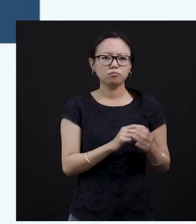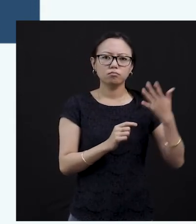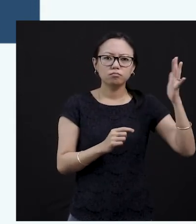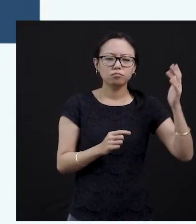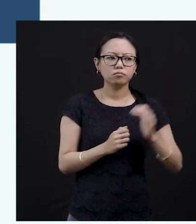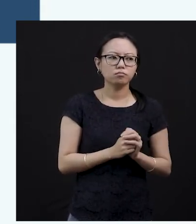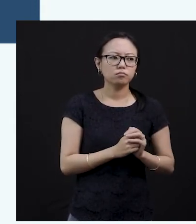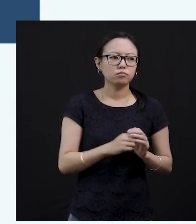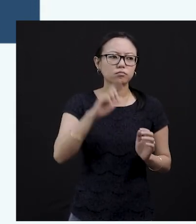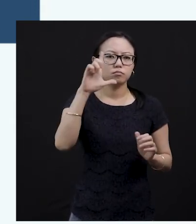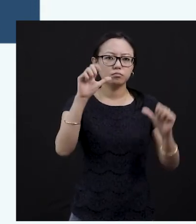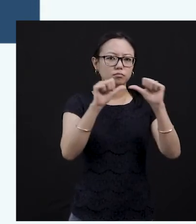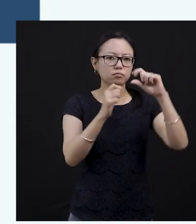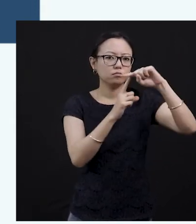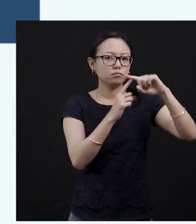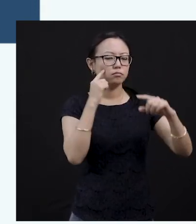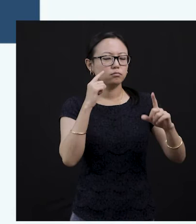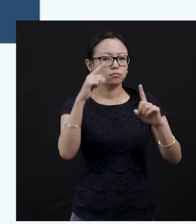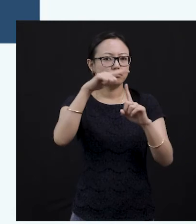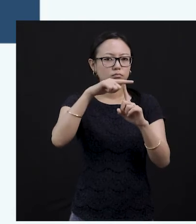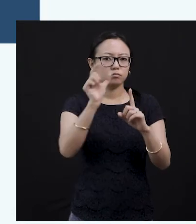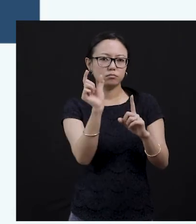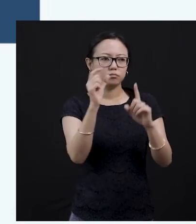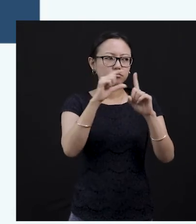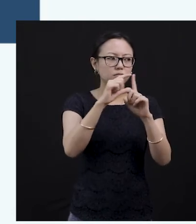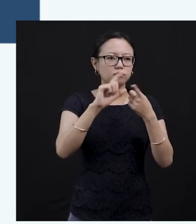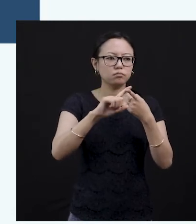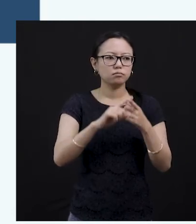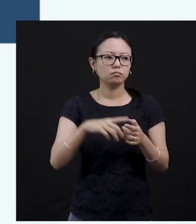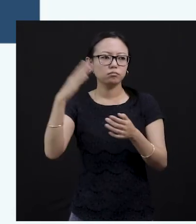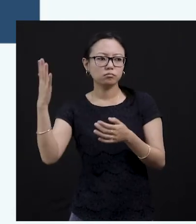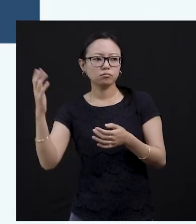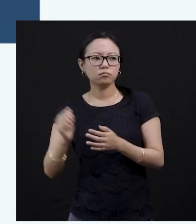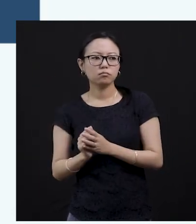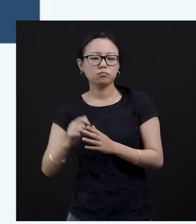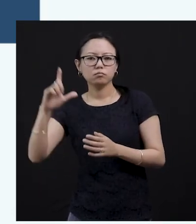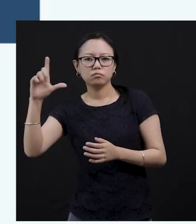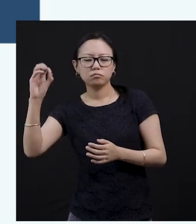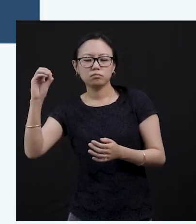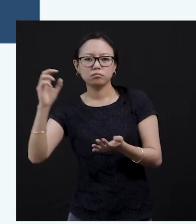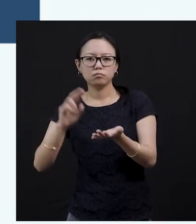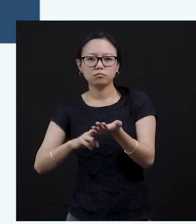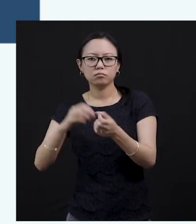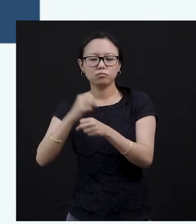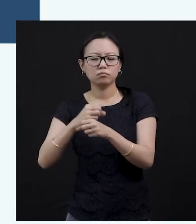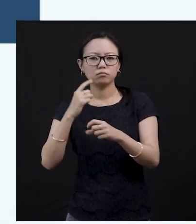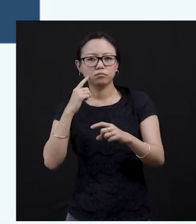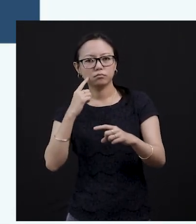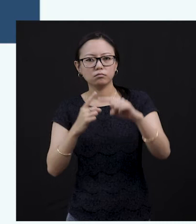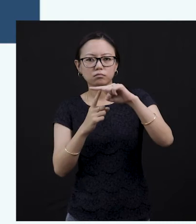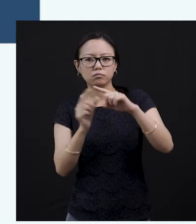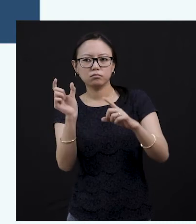okay? The lines of the latitude go from west to east and the lines of the longitude go from north